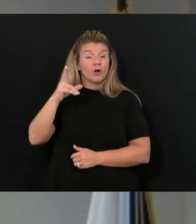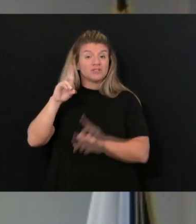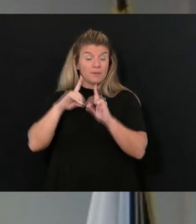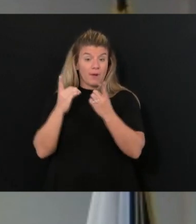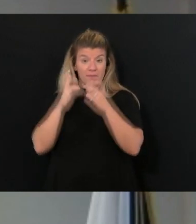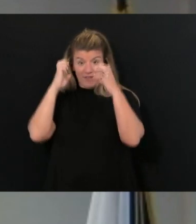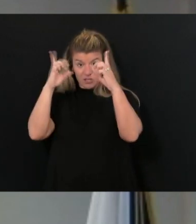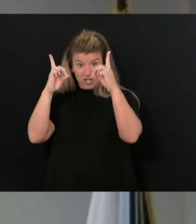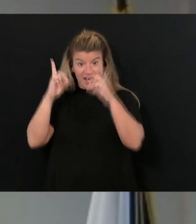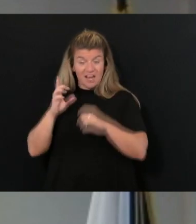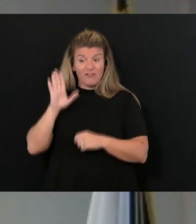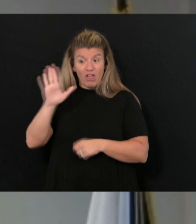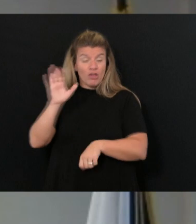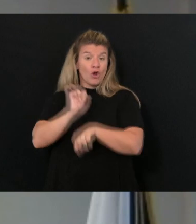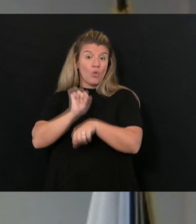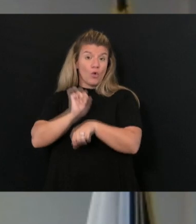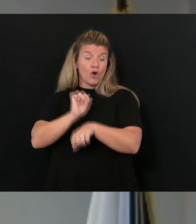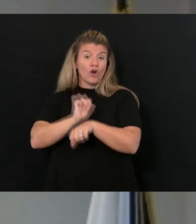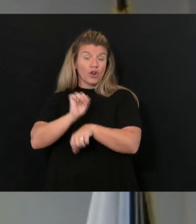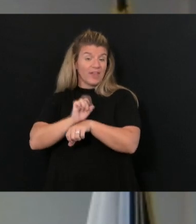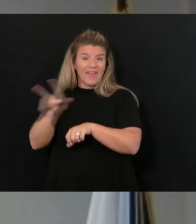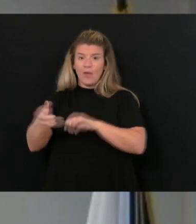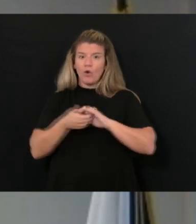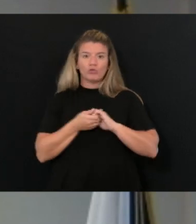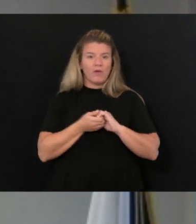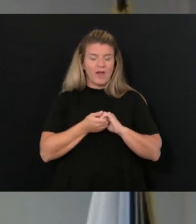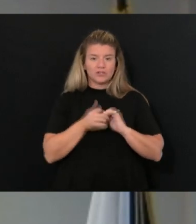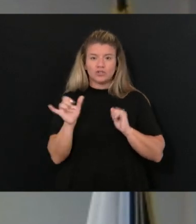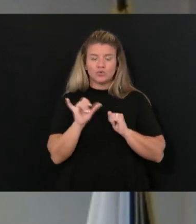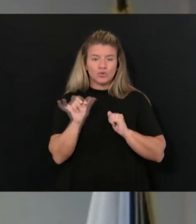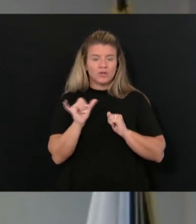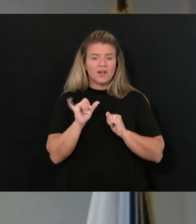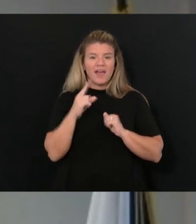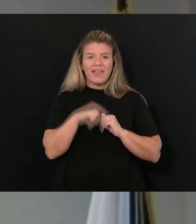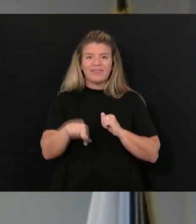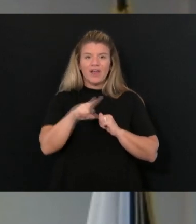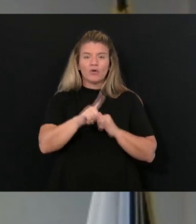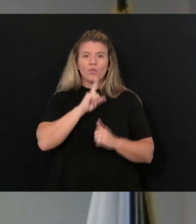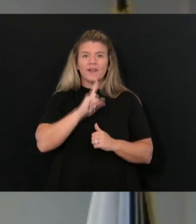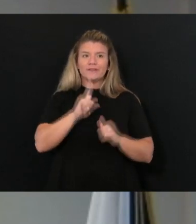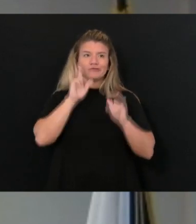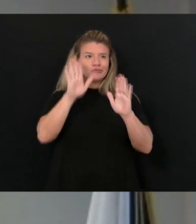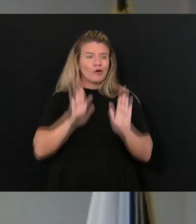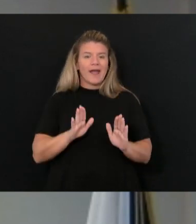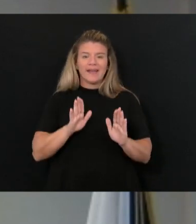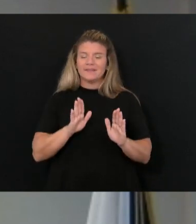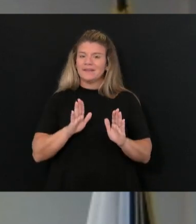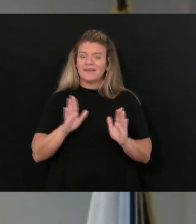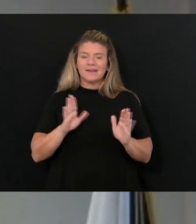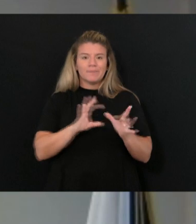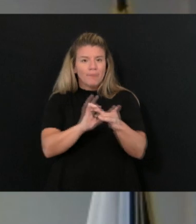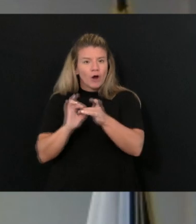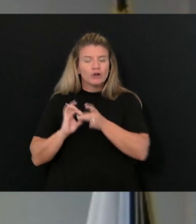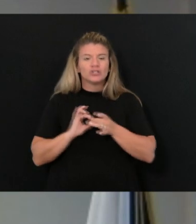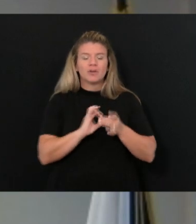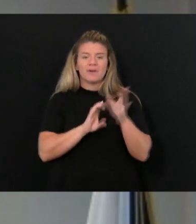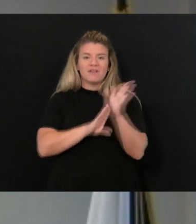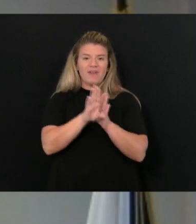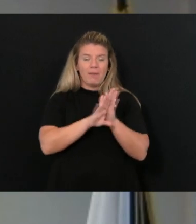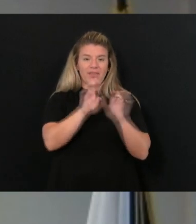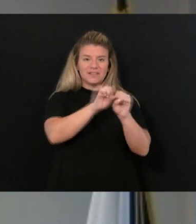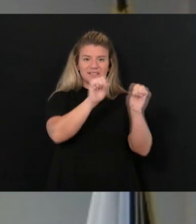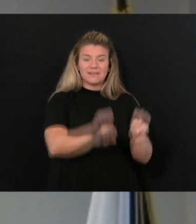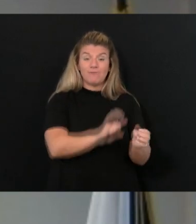Education for work with them and for being such a good partner in developing that system for the